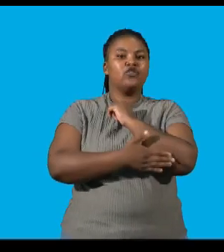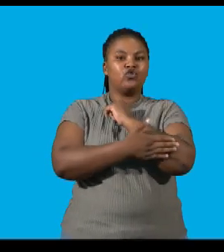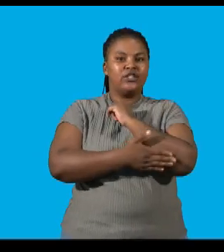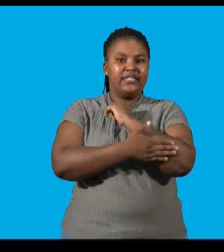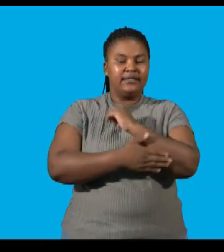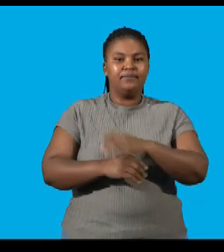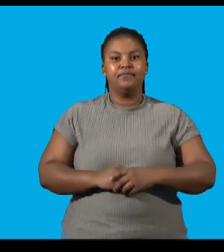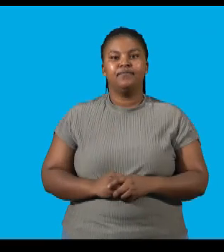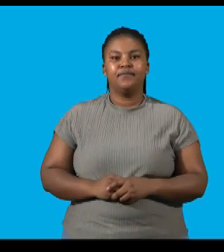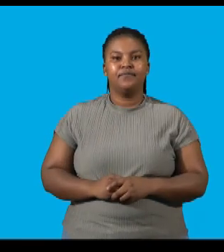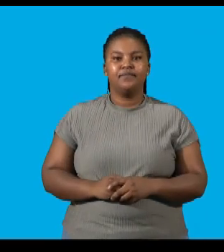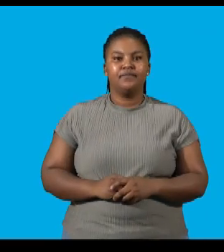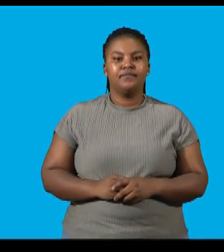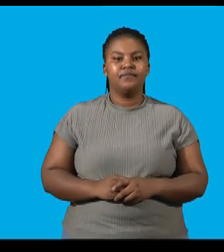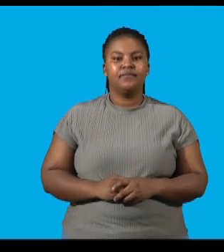country.